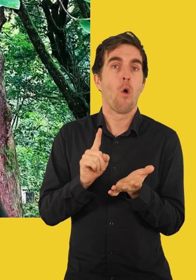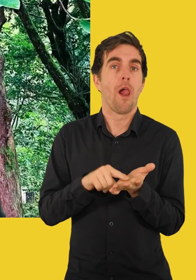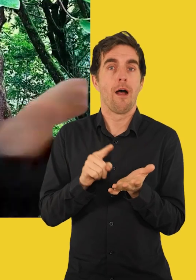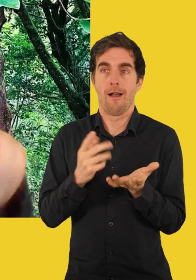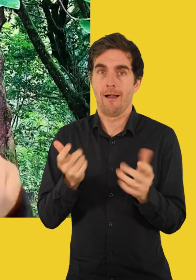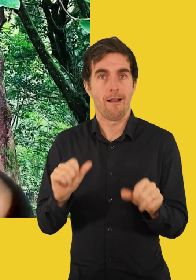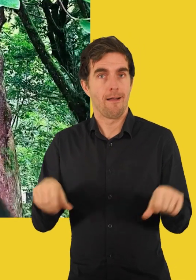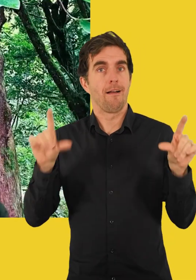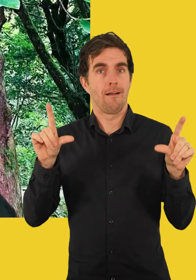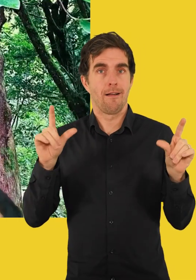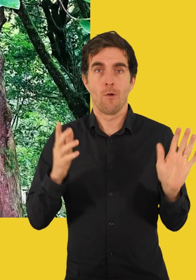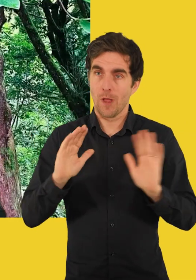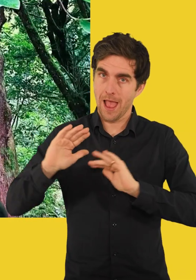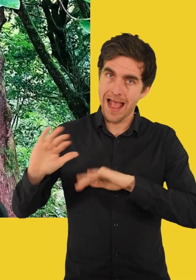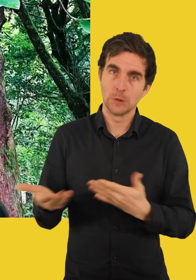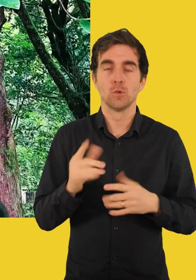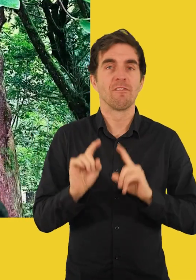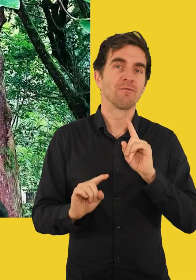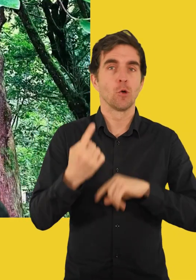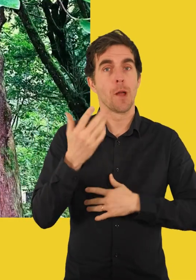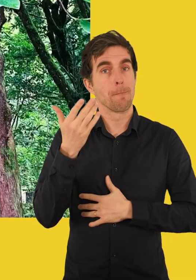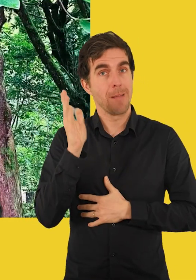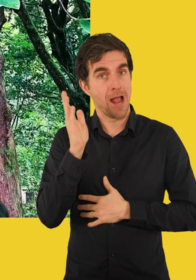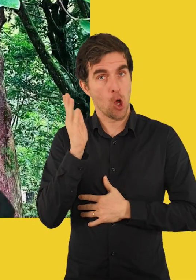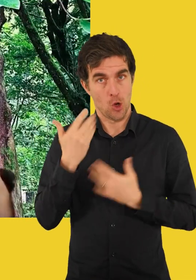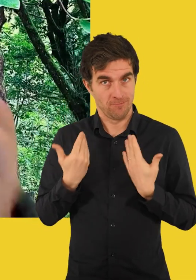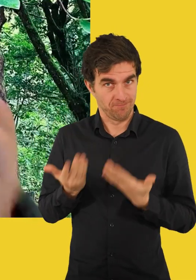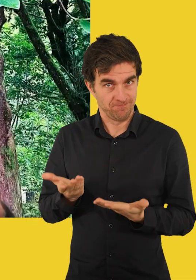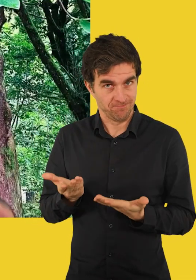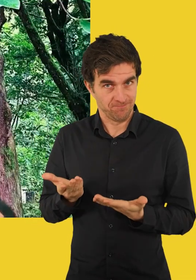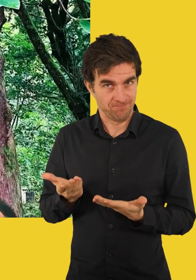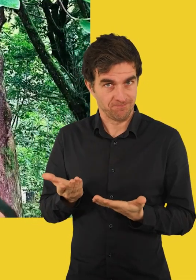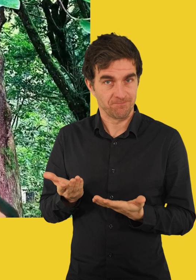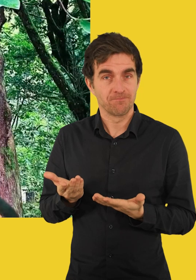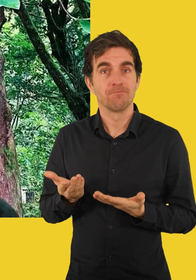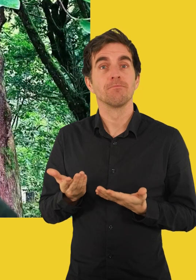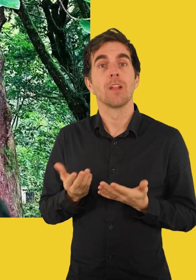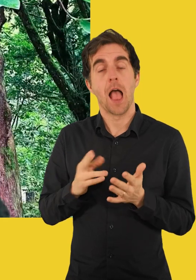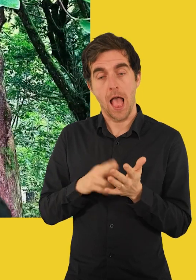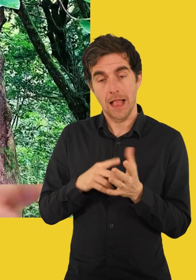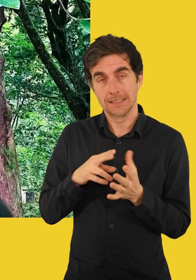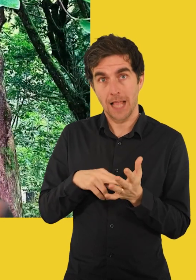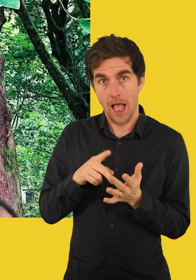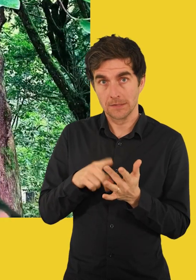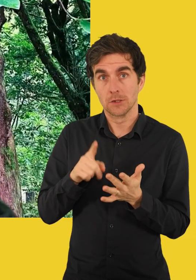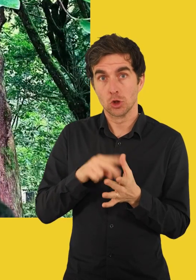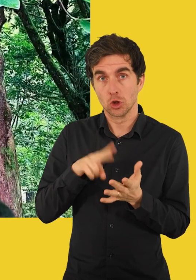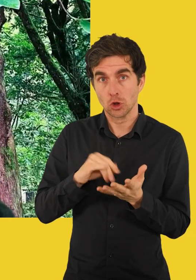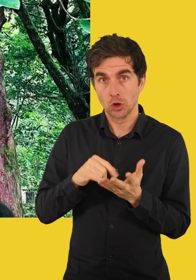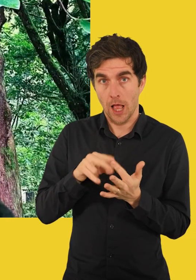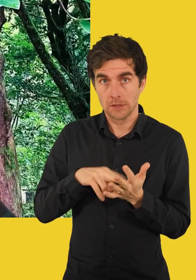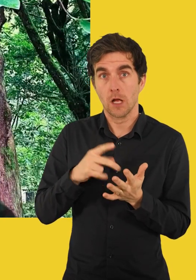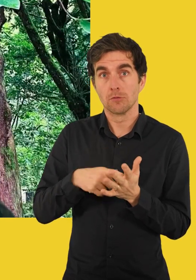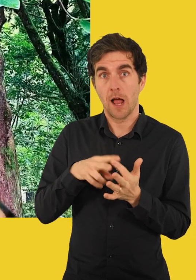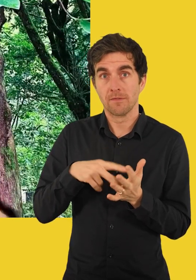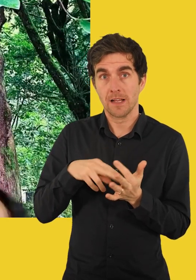to another and introduce our first speaker. Nani Jansen